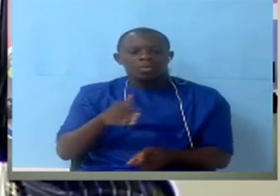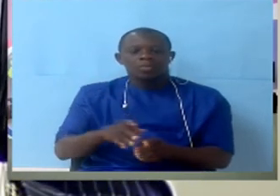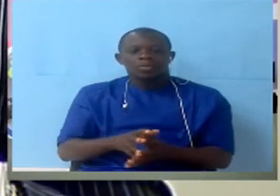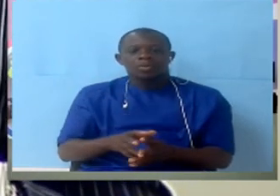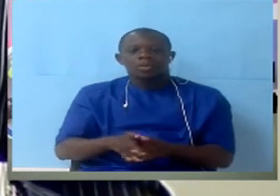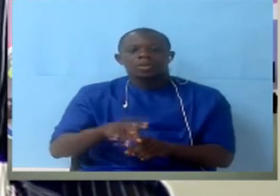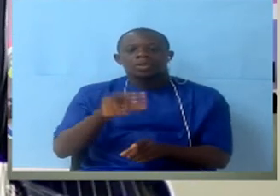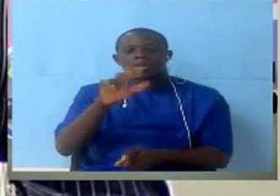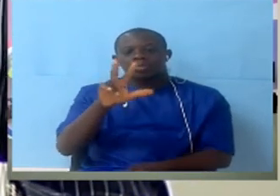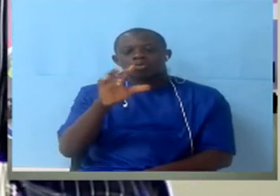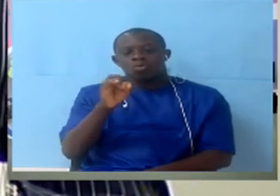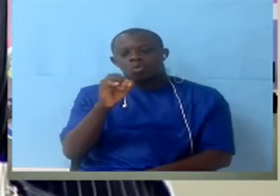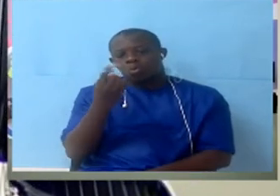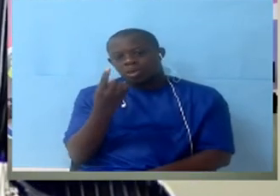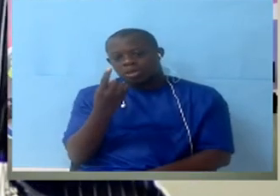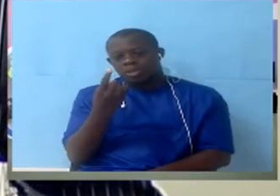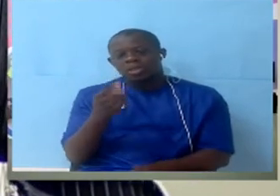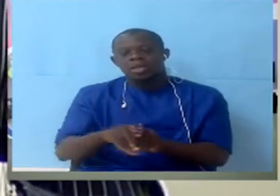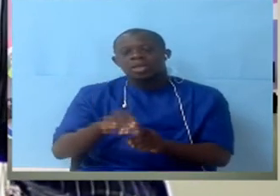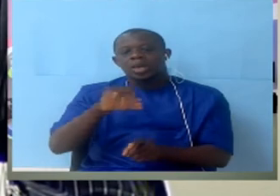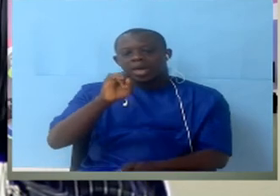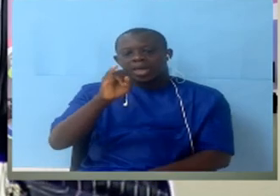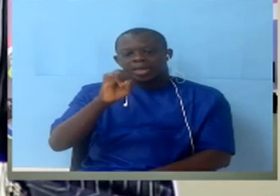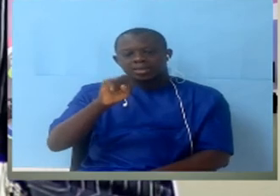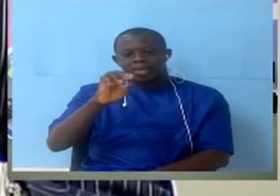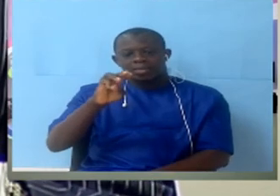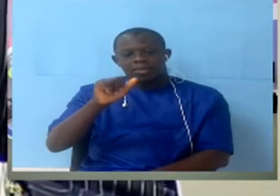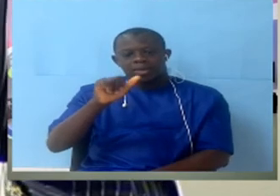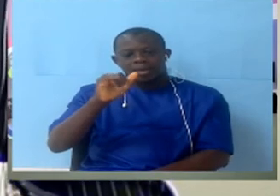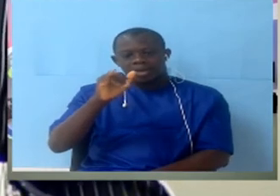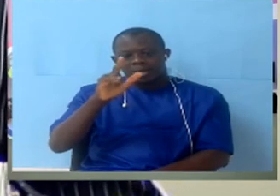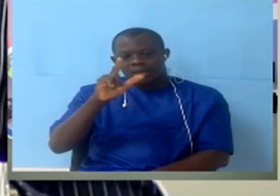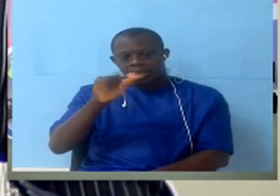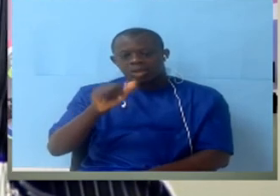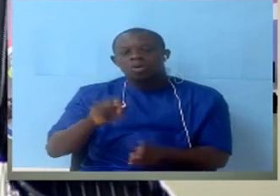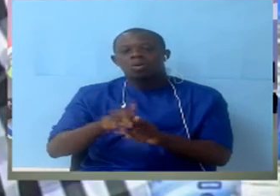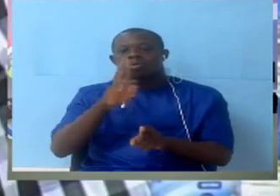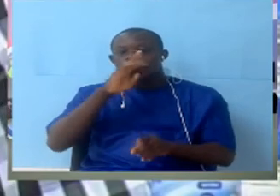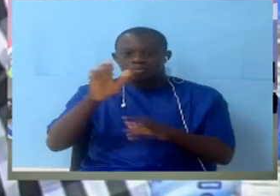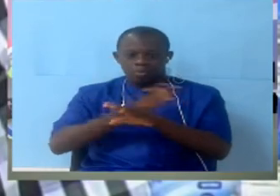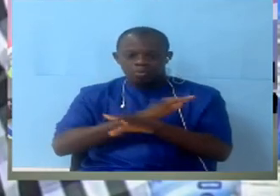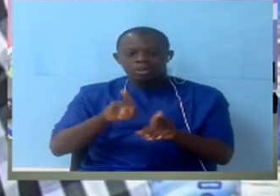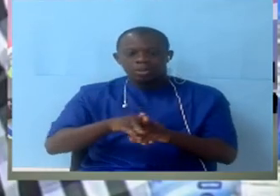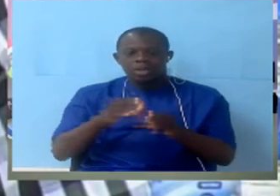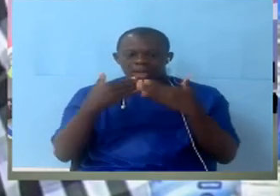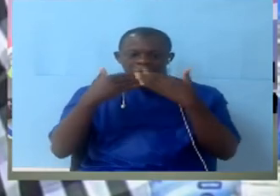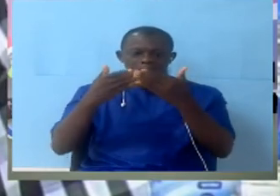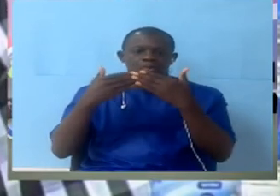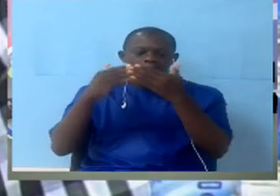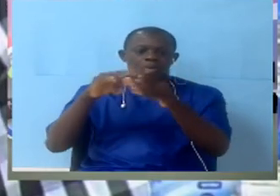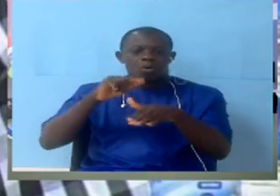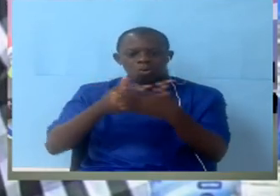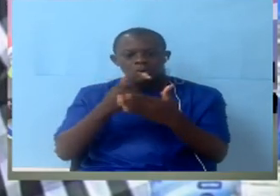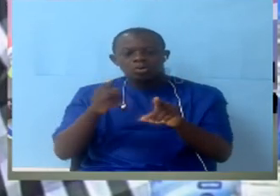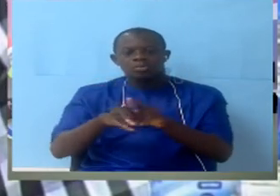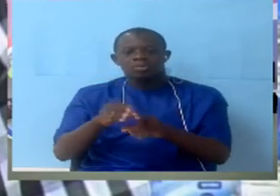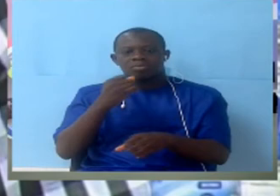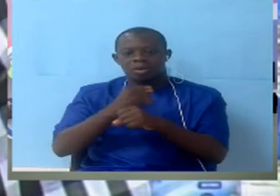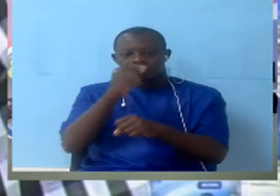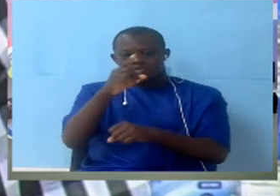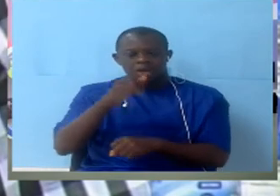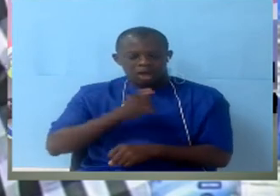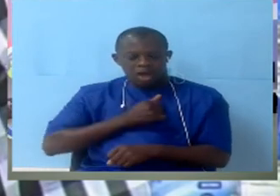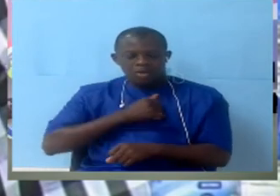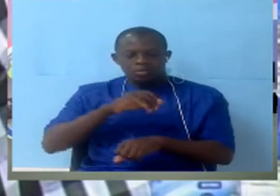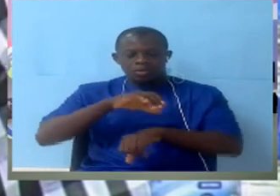with WO1 Ismaila Jammeh, who constantly told you or threatened you with arrest because he believed that you